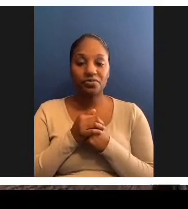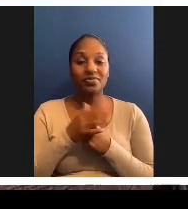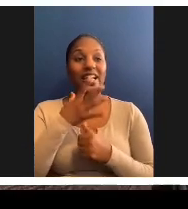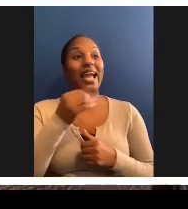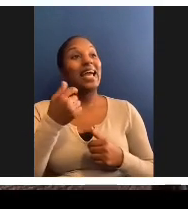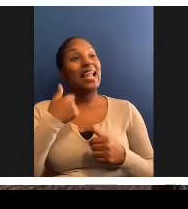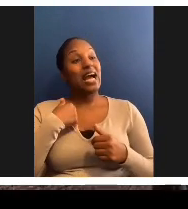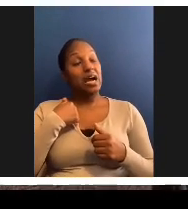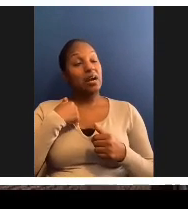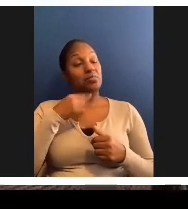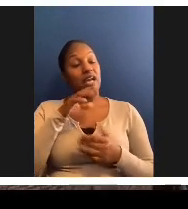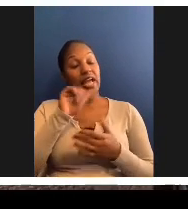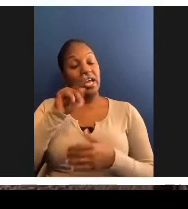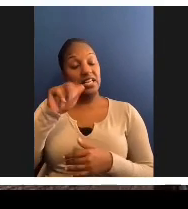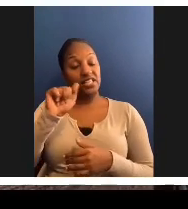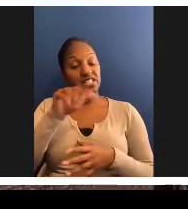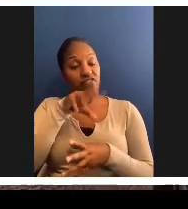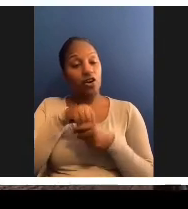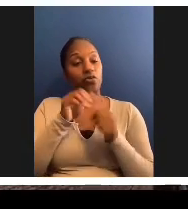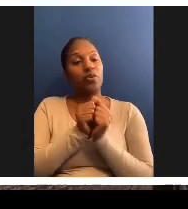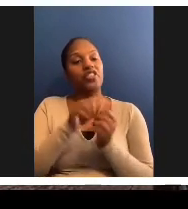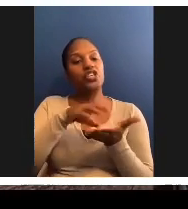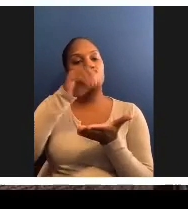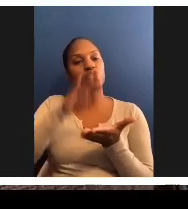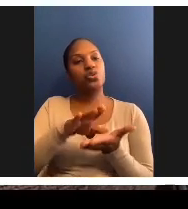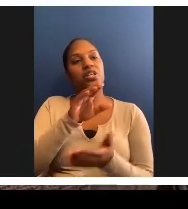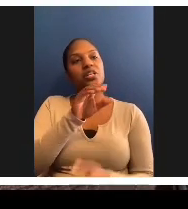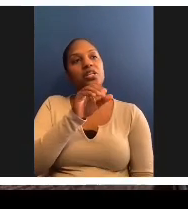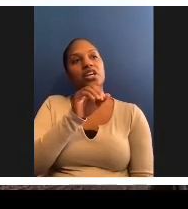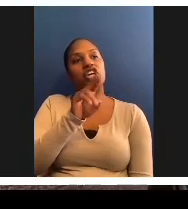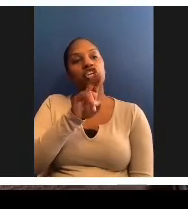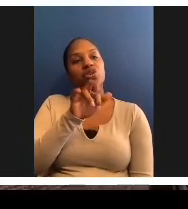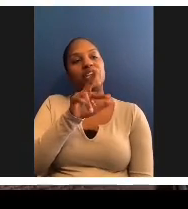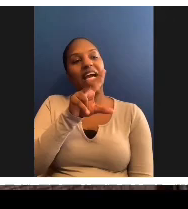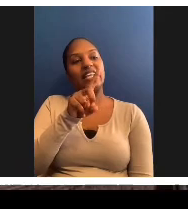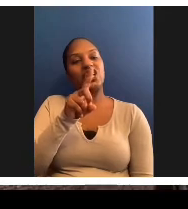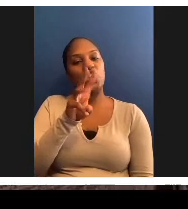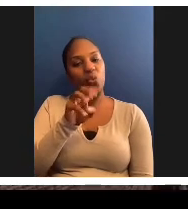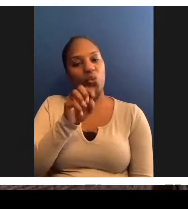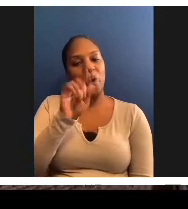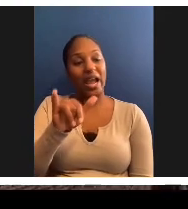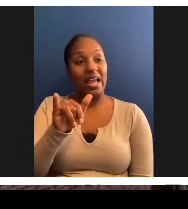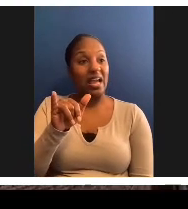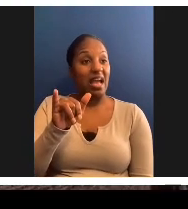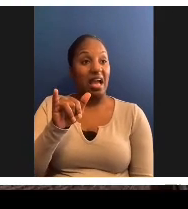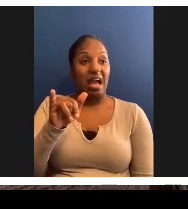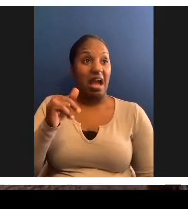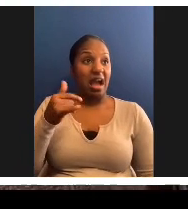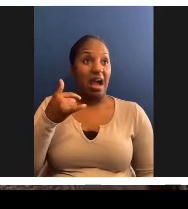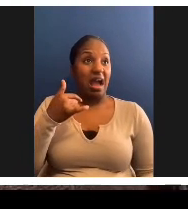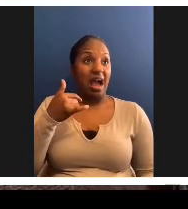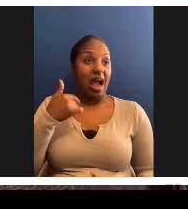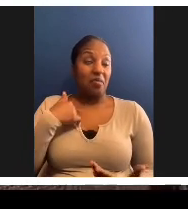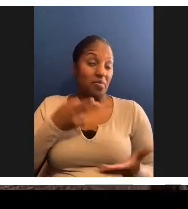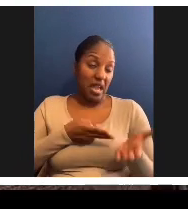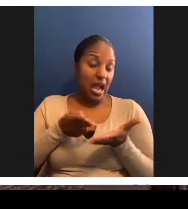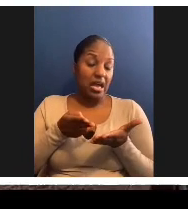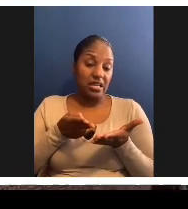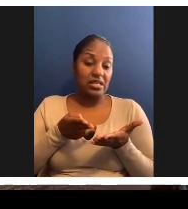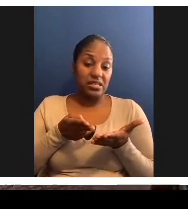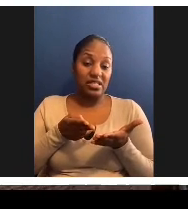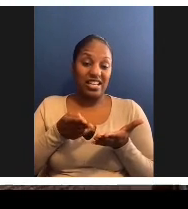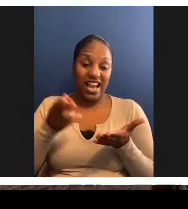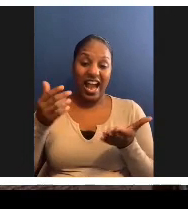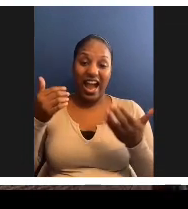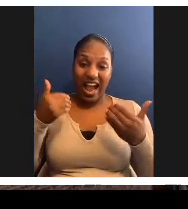here today and say, nope, I never had one moment of hesitation and we knew it was going to be great. But I'm going to be honest, I